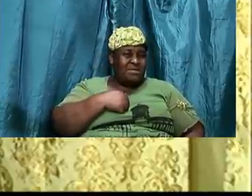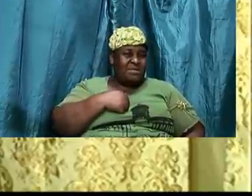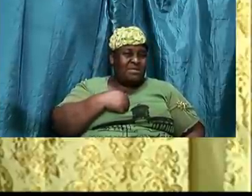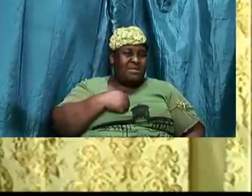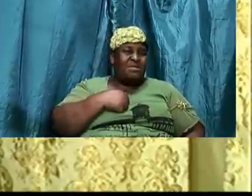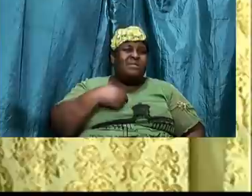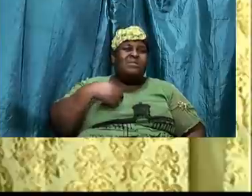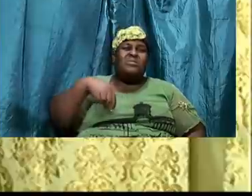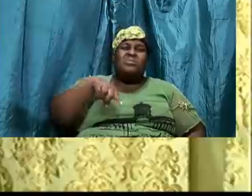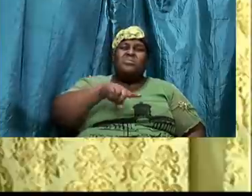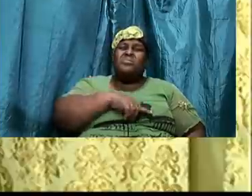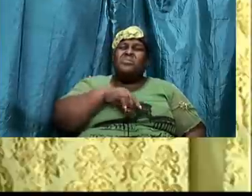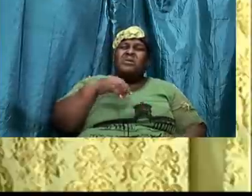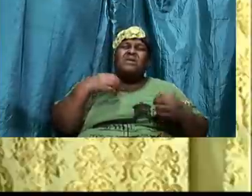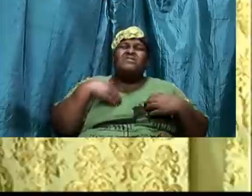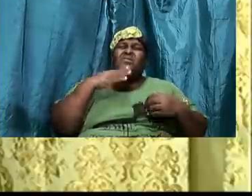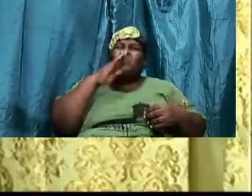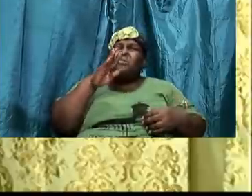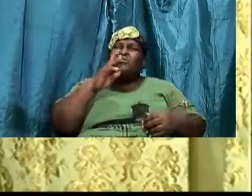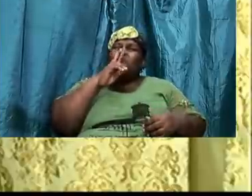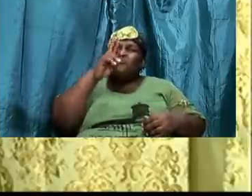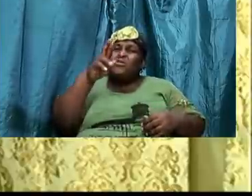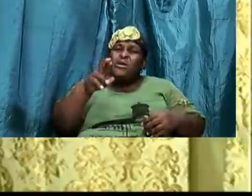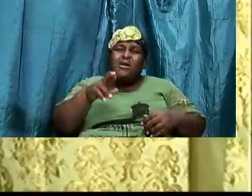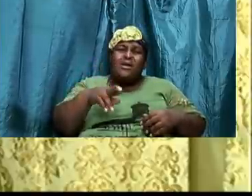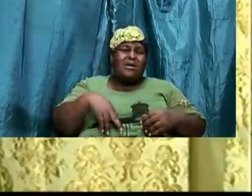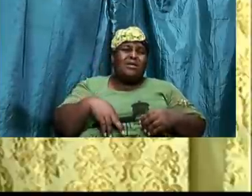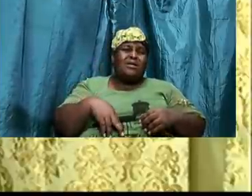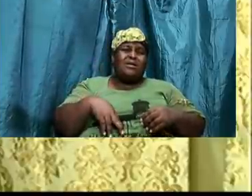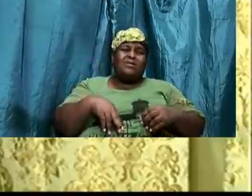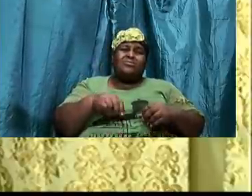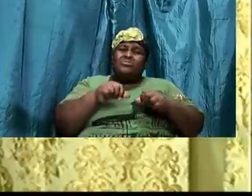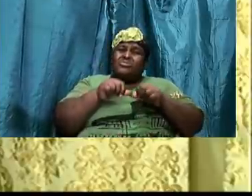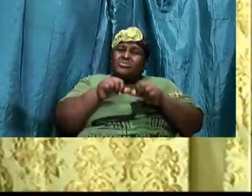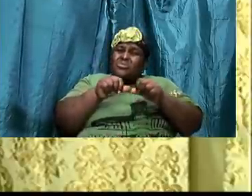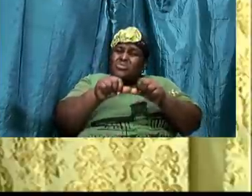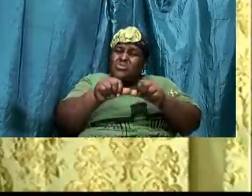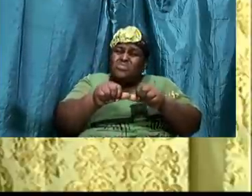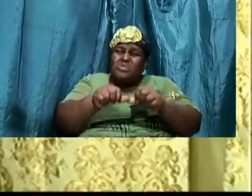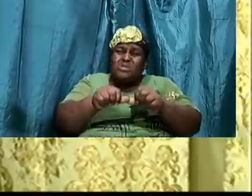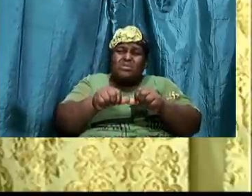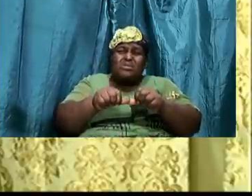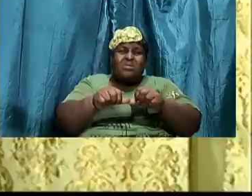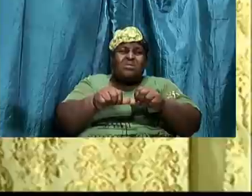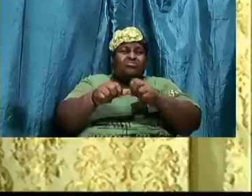We have to be really determined to serve God